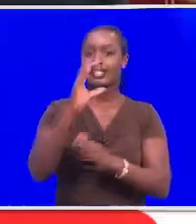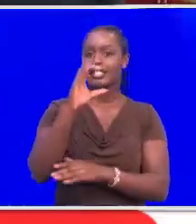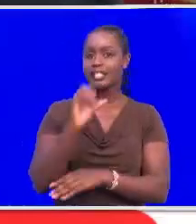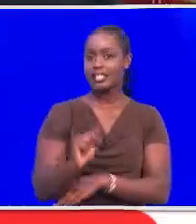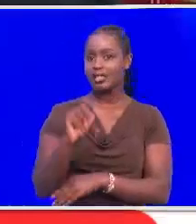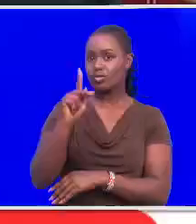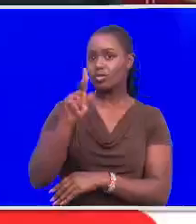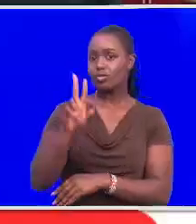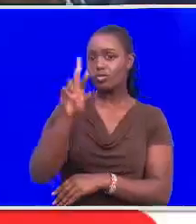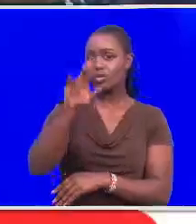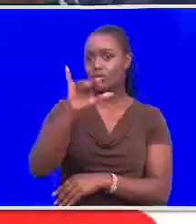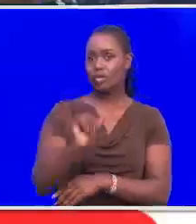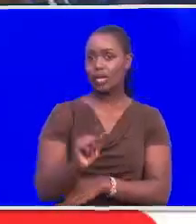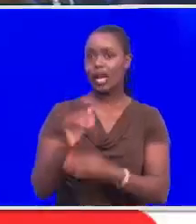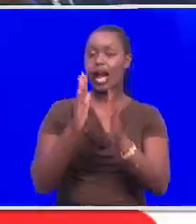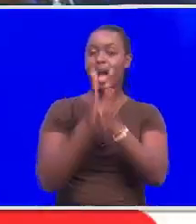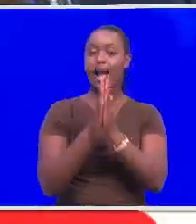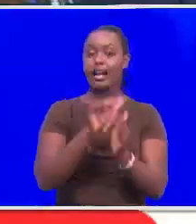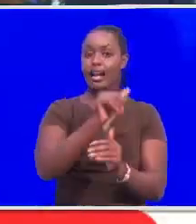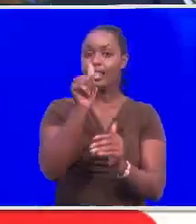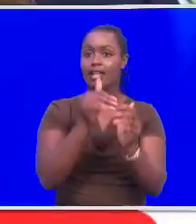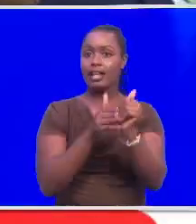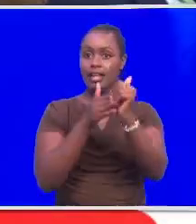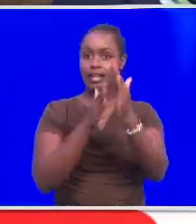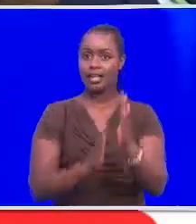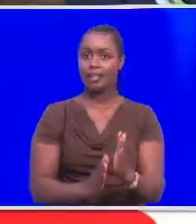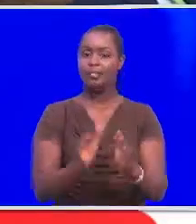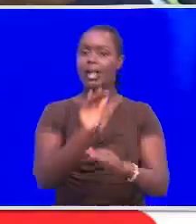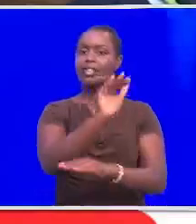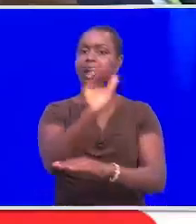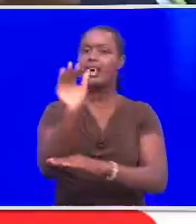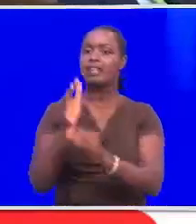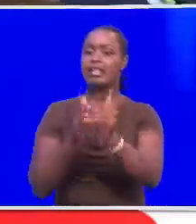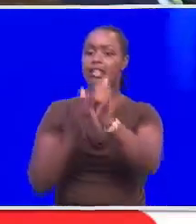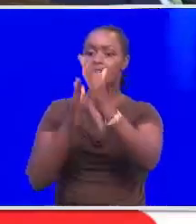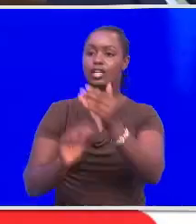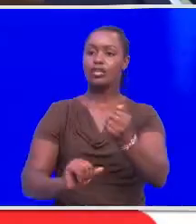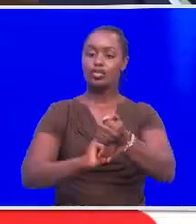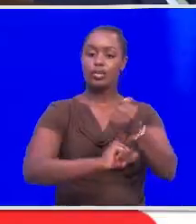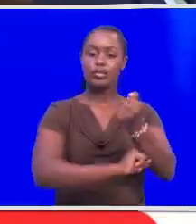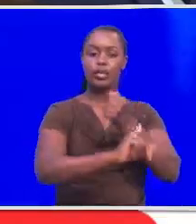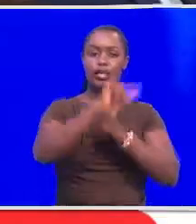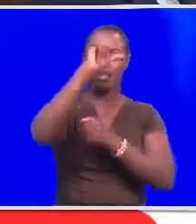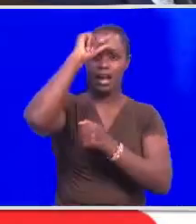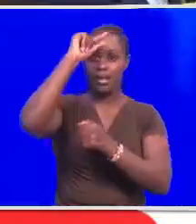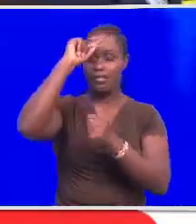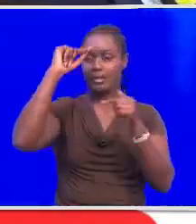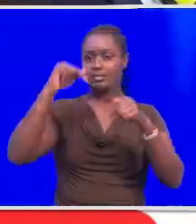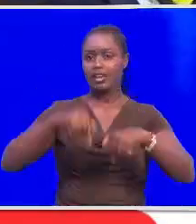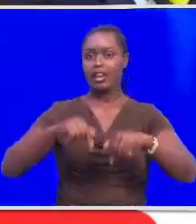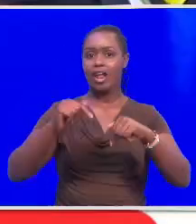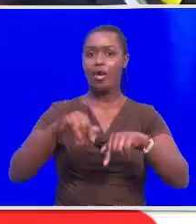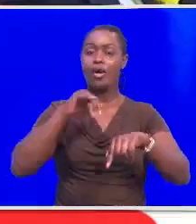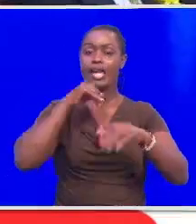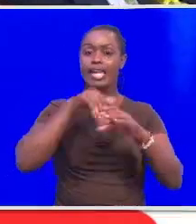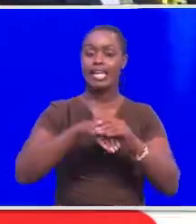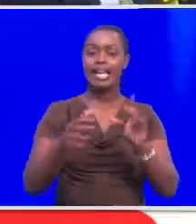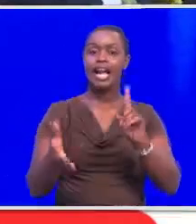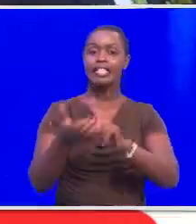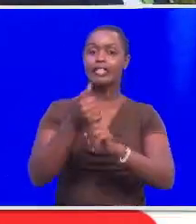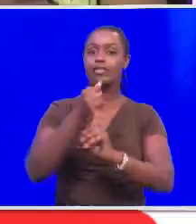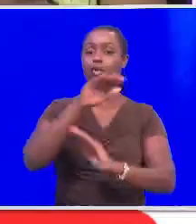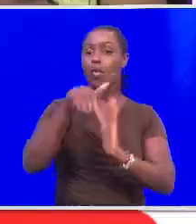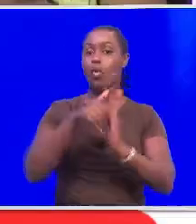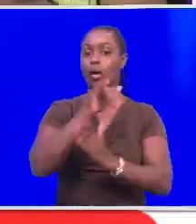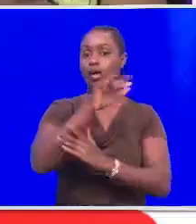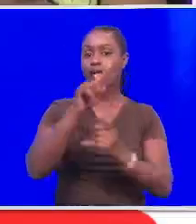Secretary Moses Kuria, and other leaders asked the leaders to support the government of the day in realizing the manifesto they